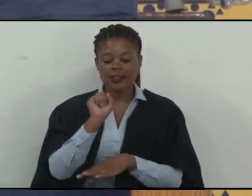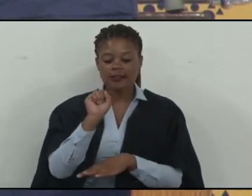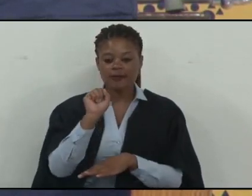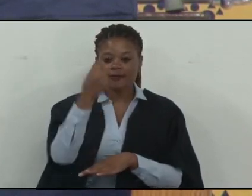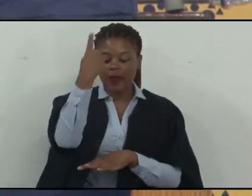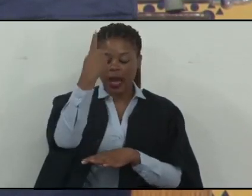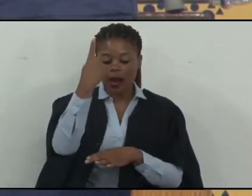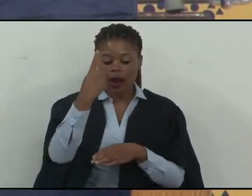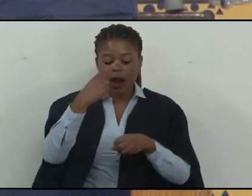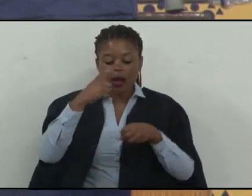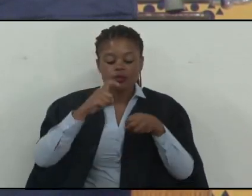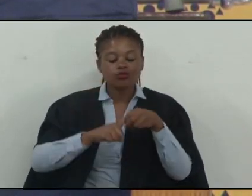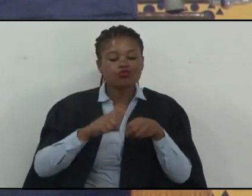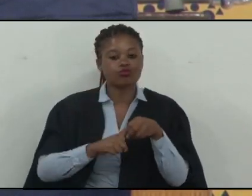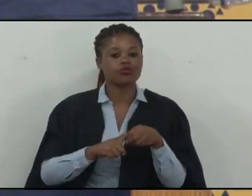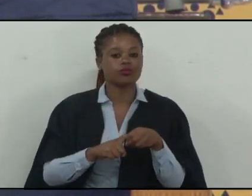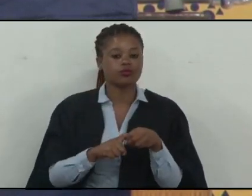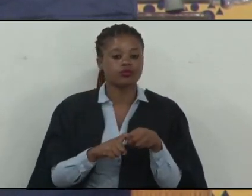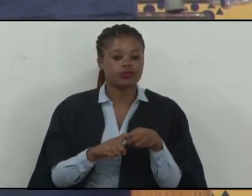first-class qualification.